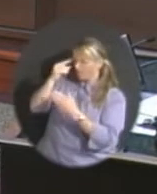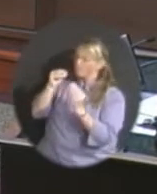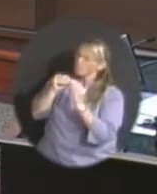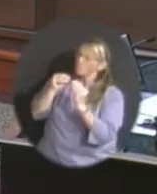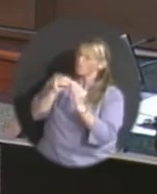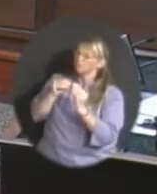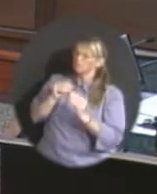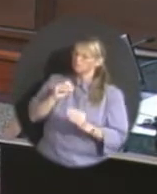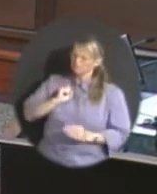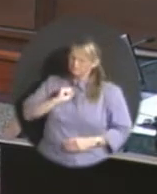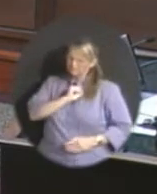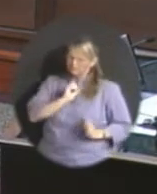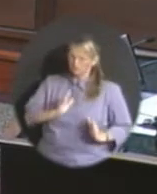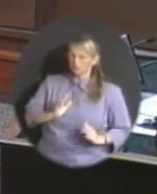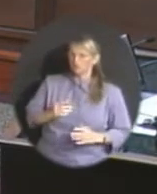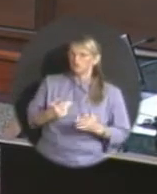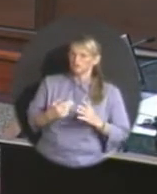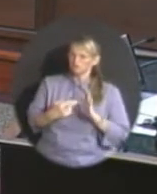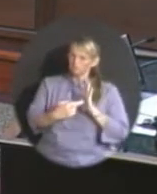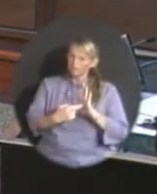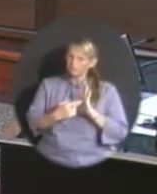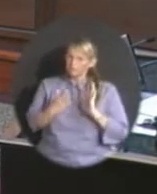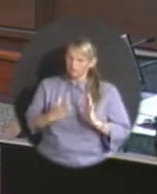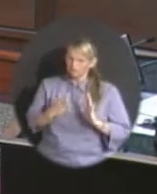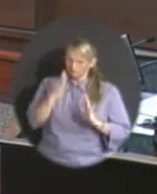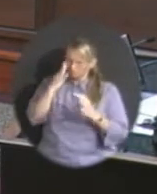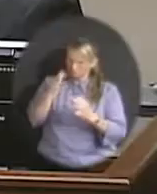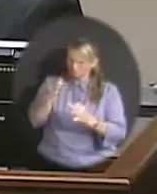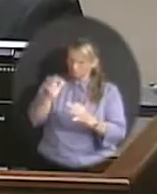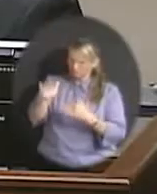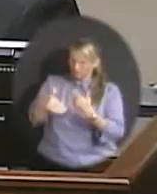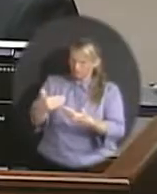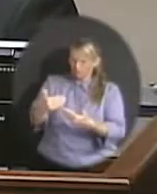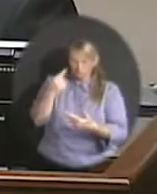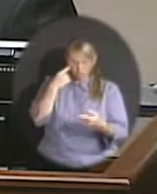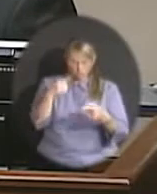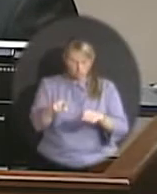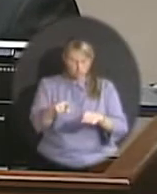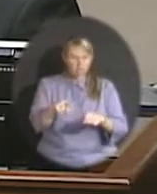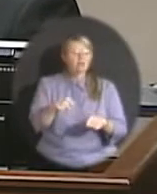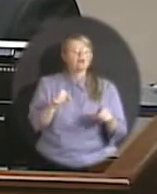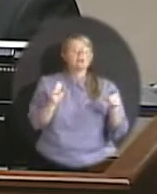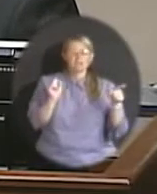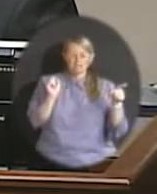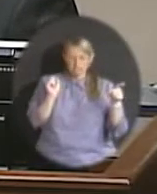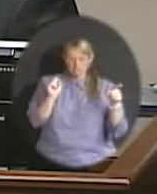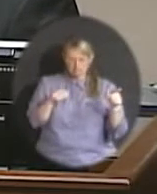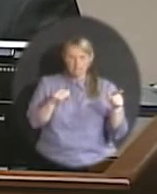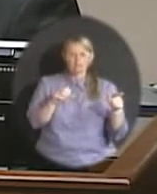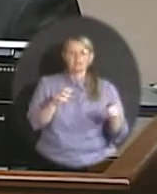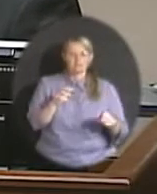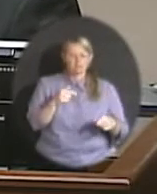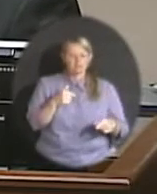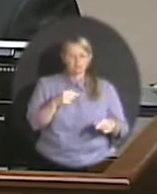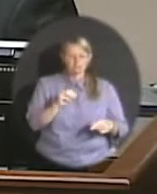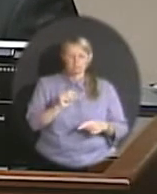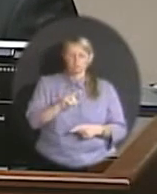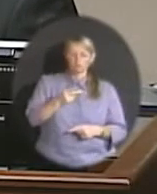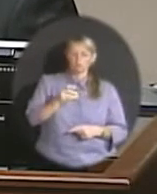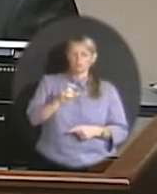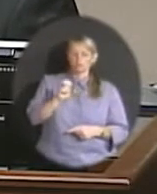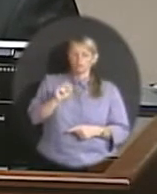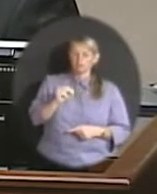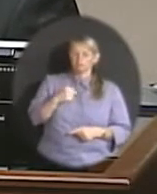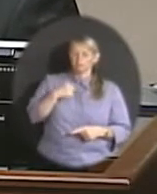make those decisions. Would you agree with that, Mr. Hutchinson? I would agree. I work within the formula that's handed to us.